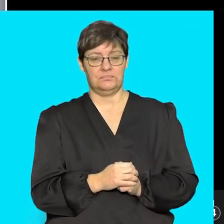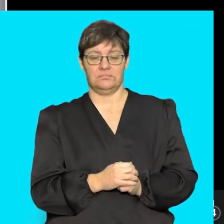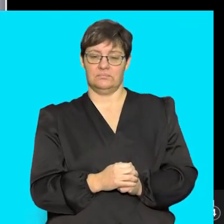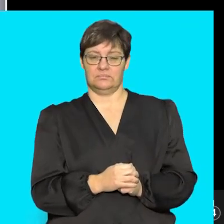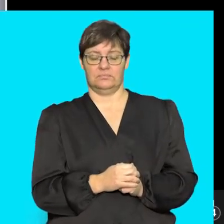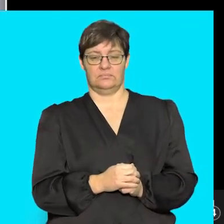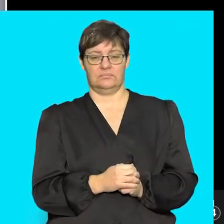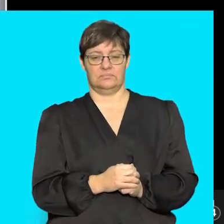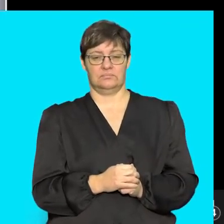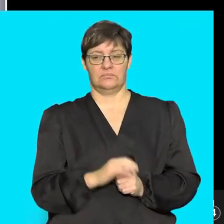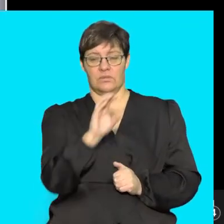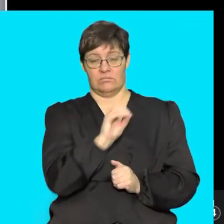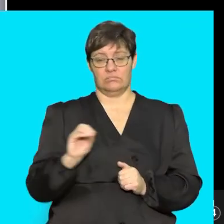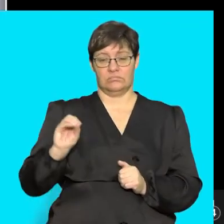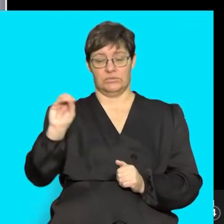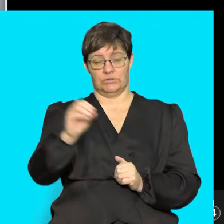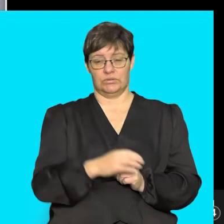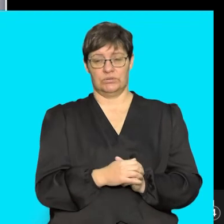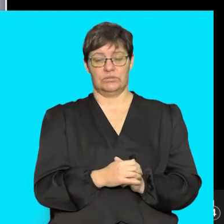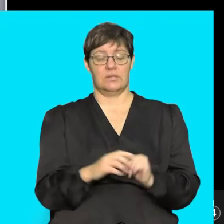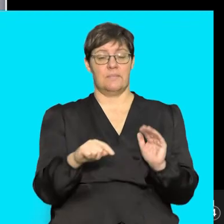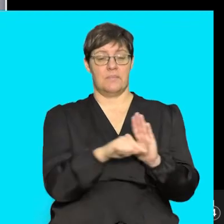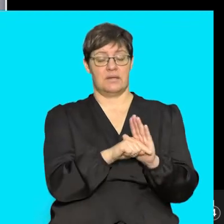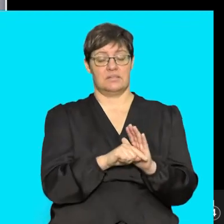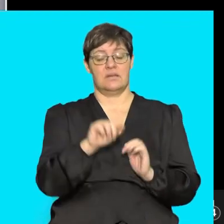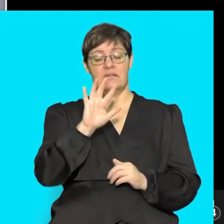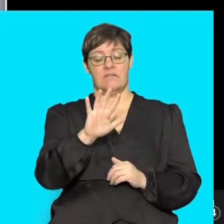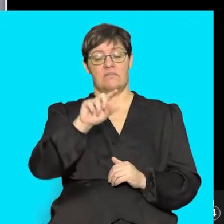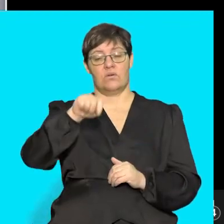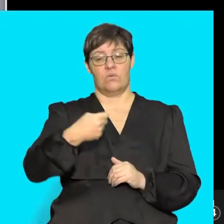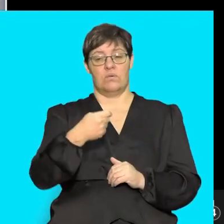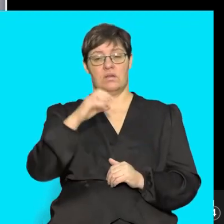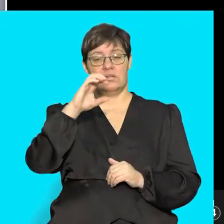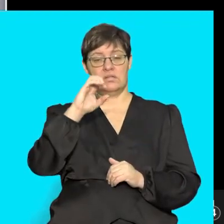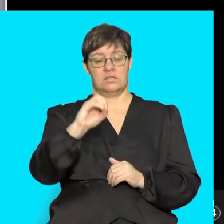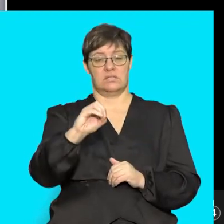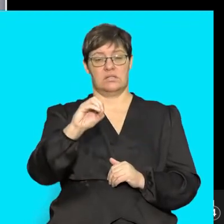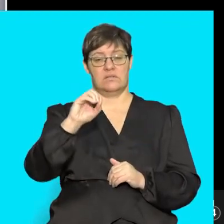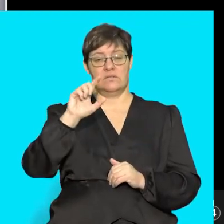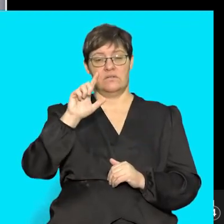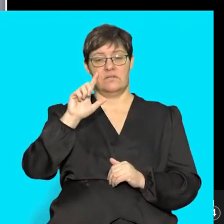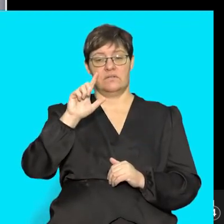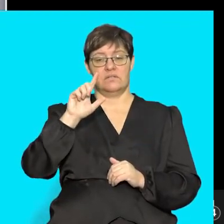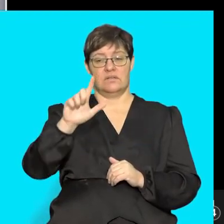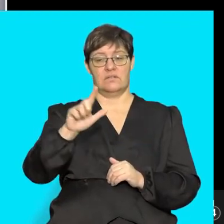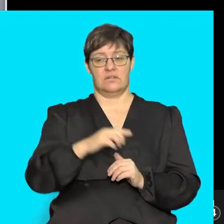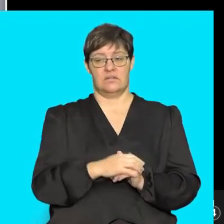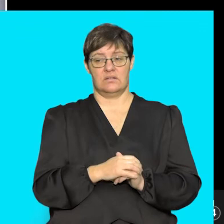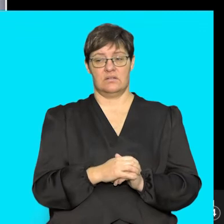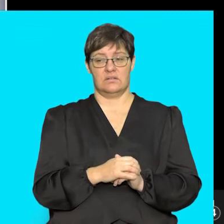Okay, so I put this on my calculator, so it's minus 5